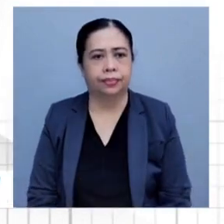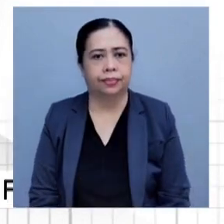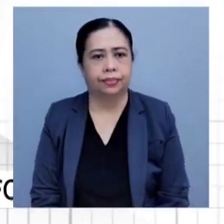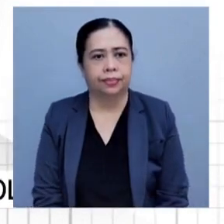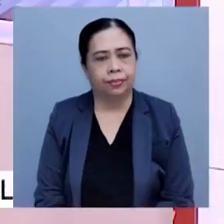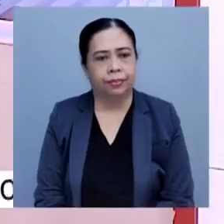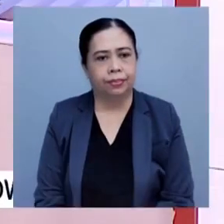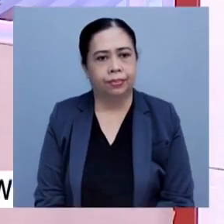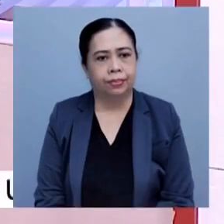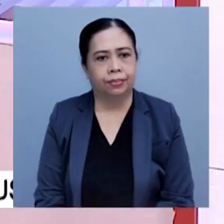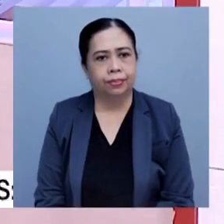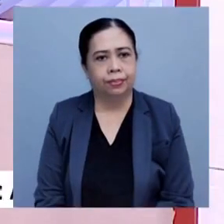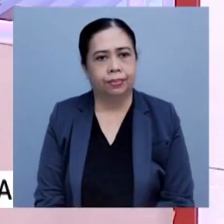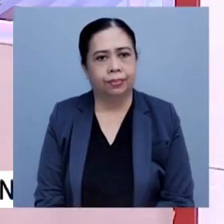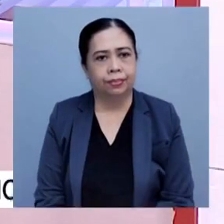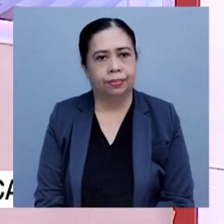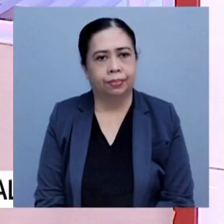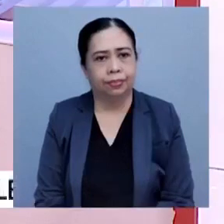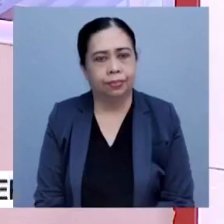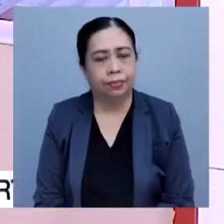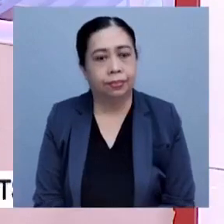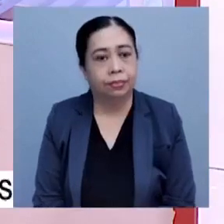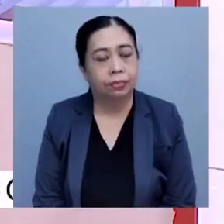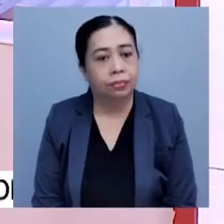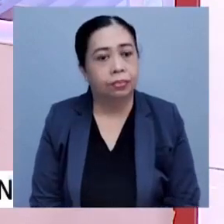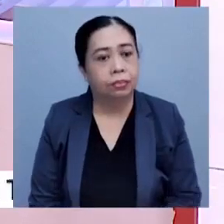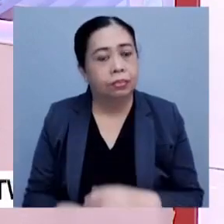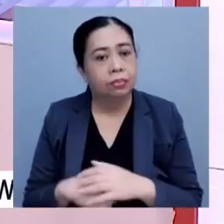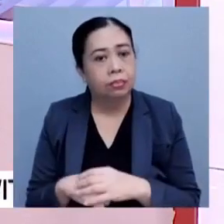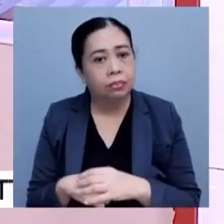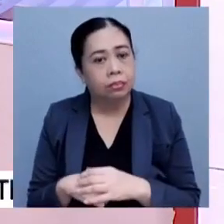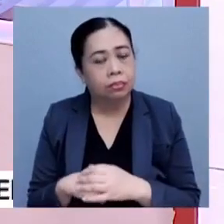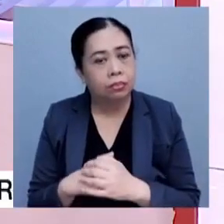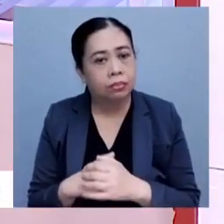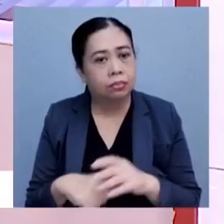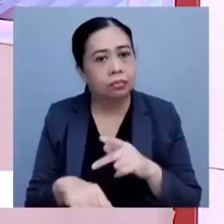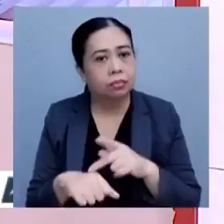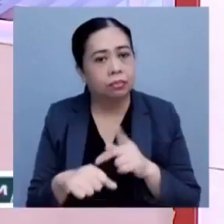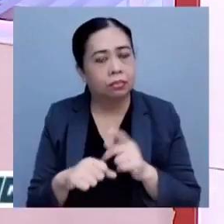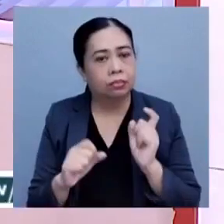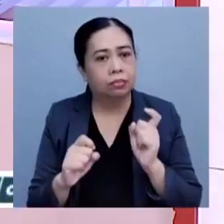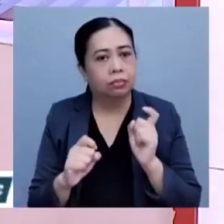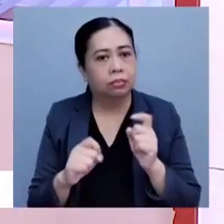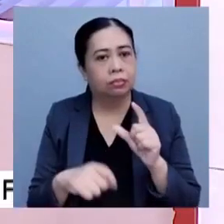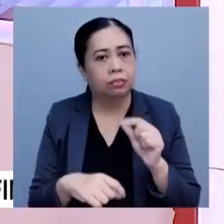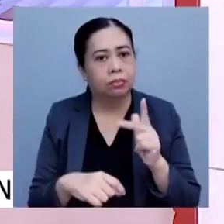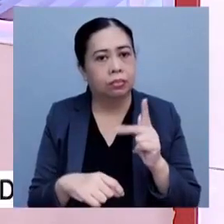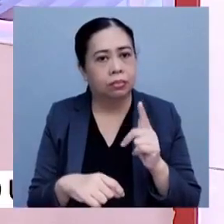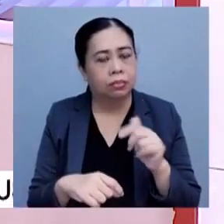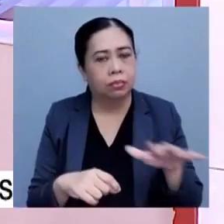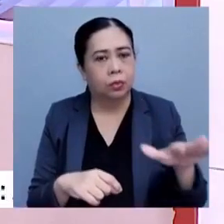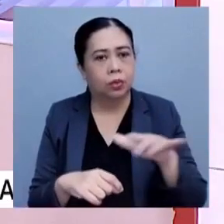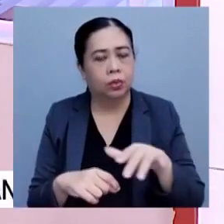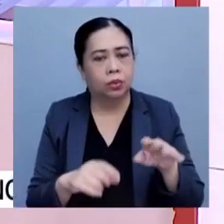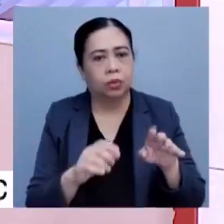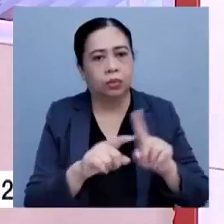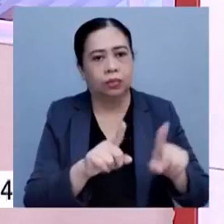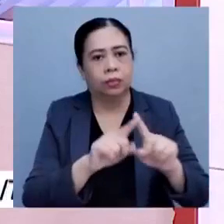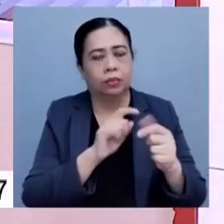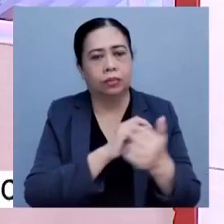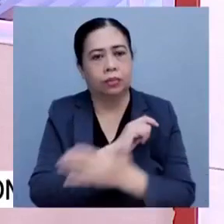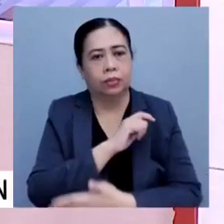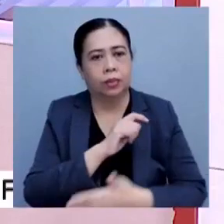News. The Philippines expected to grow the fastest in 2023 among developing economies in East Asia